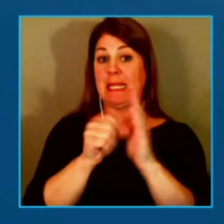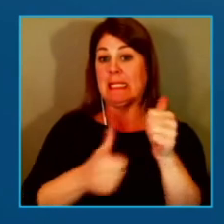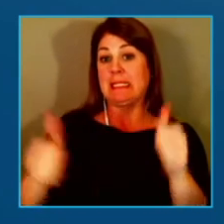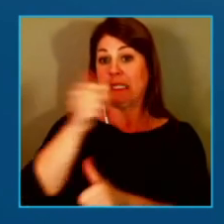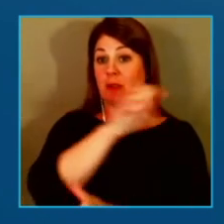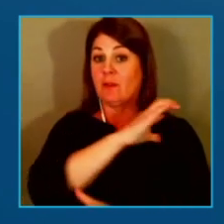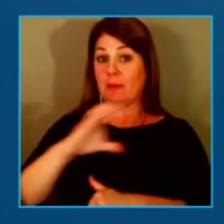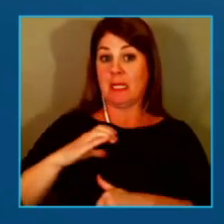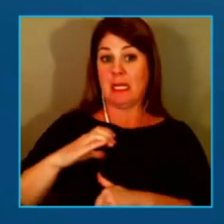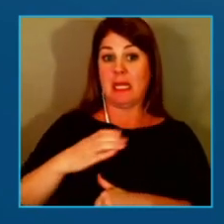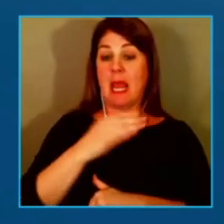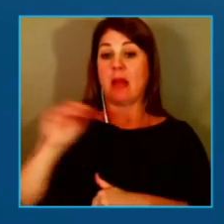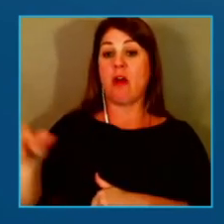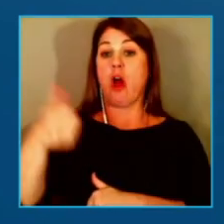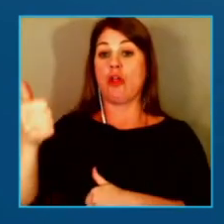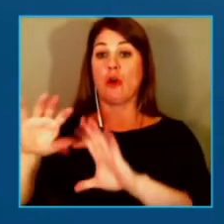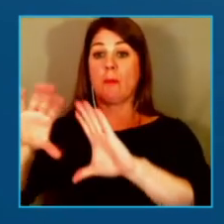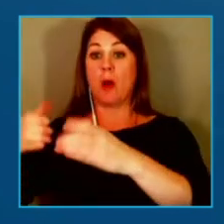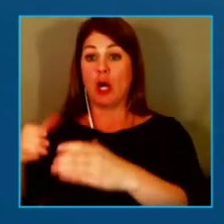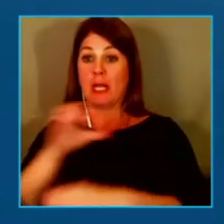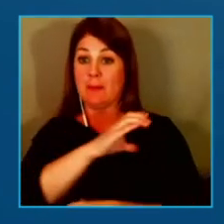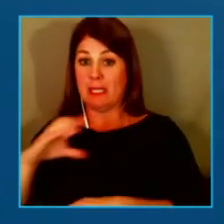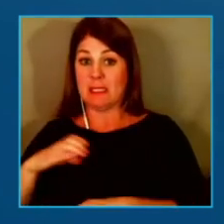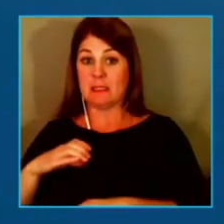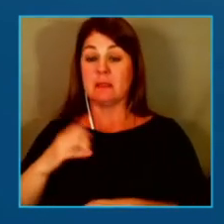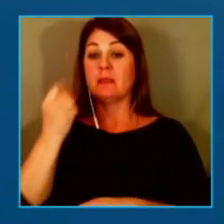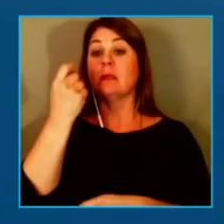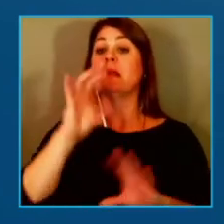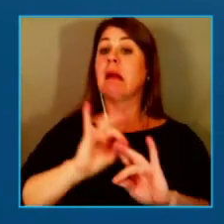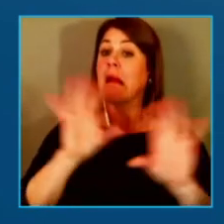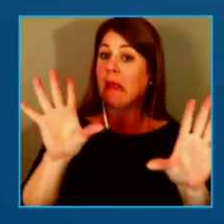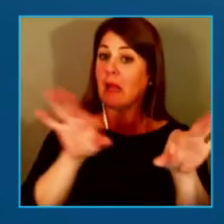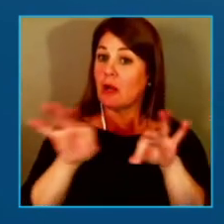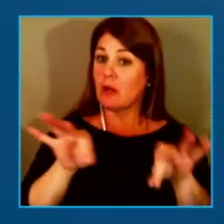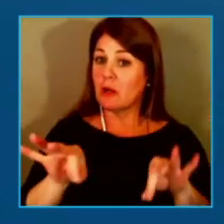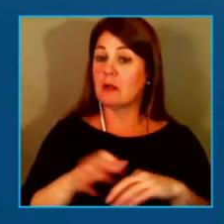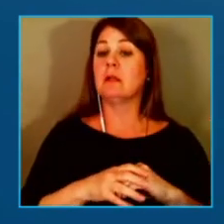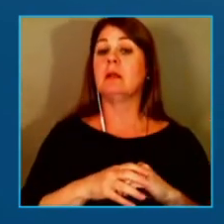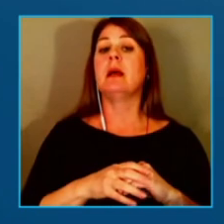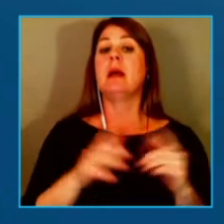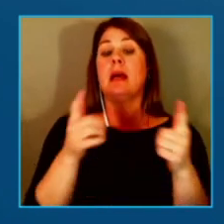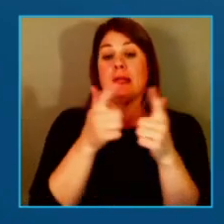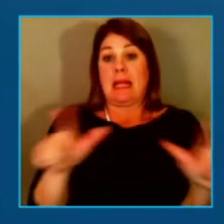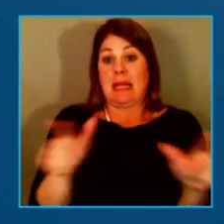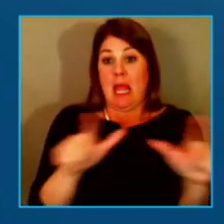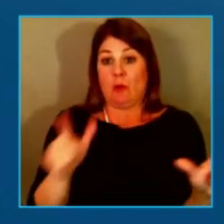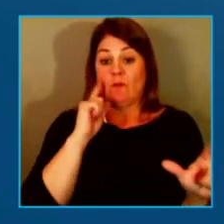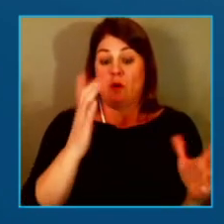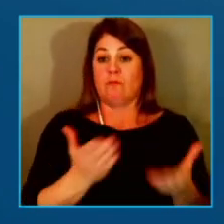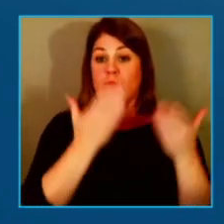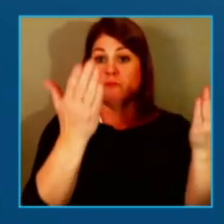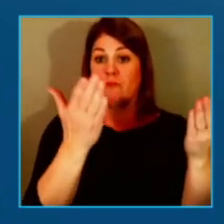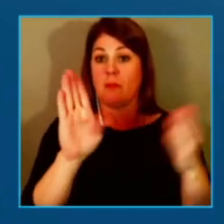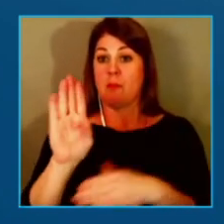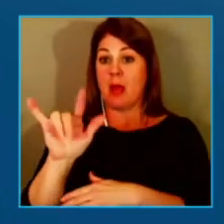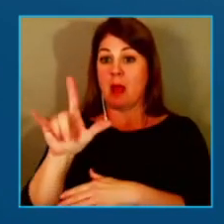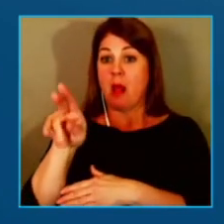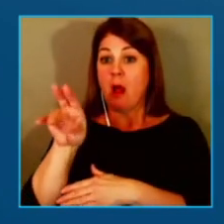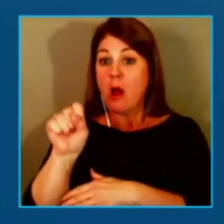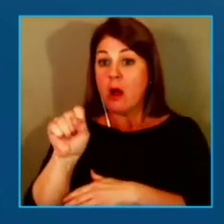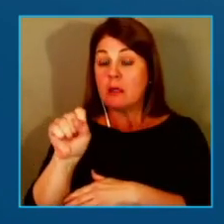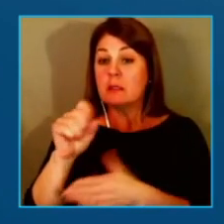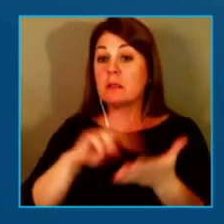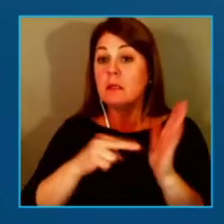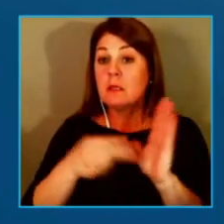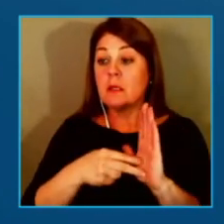our other party committees. I want to be clear that the language in the proposed bylaws is intended to ensure